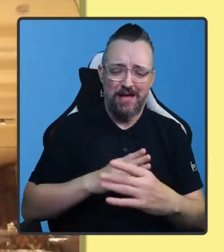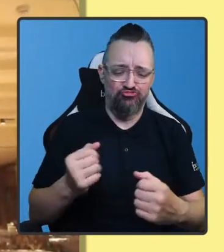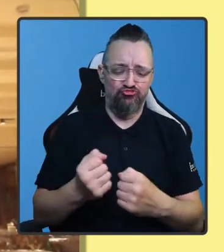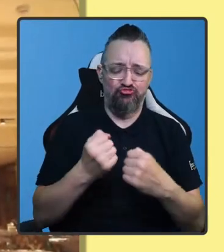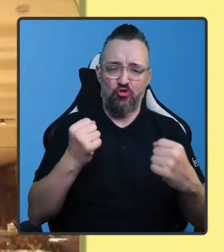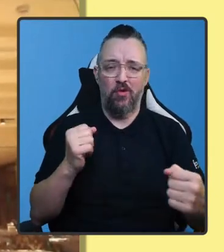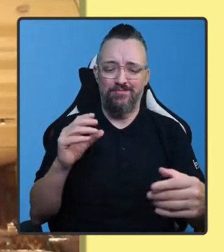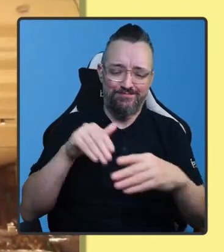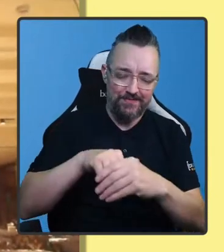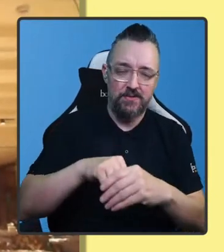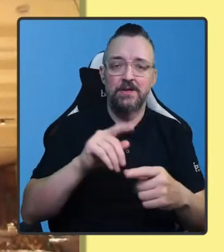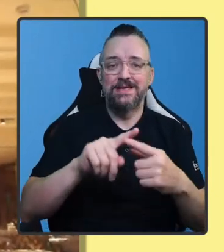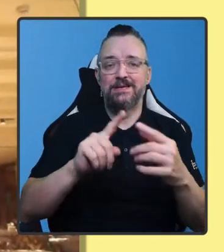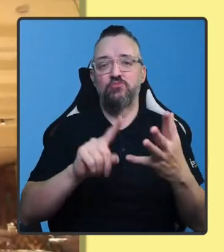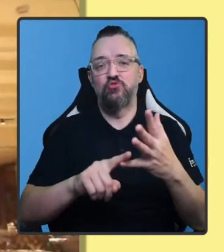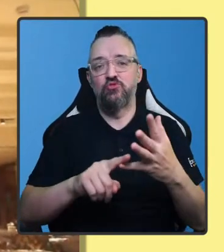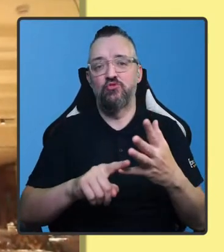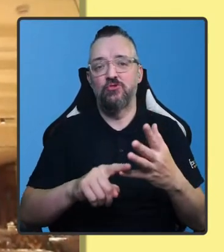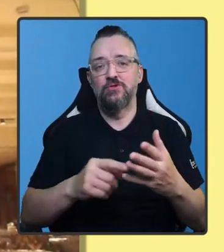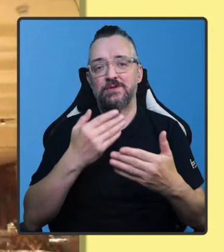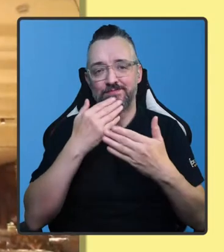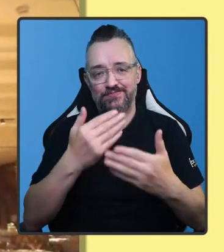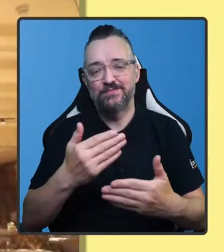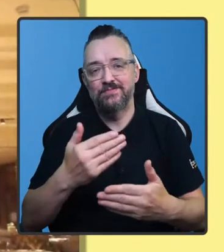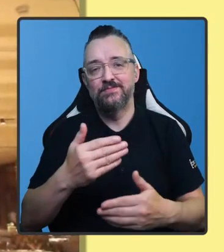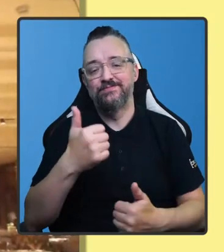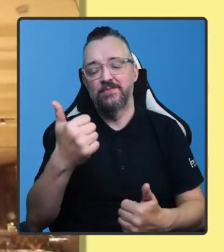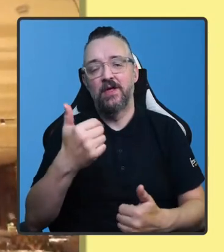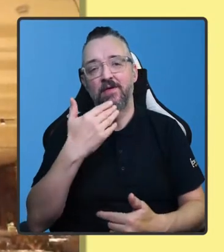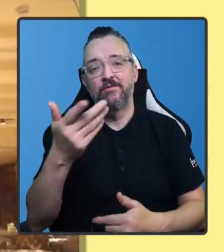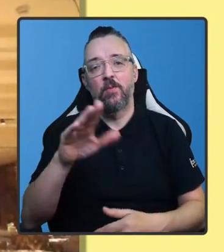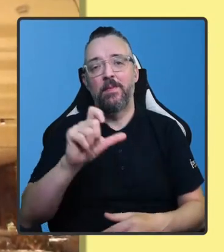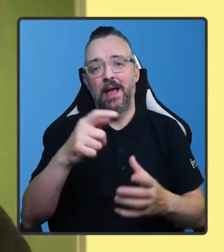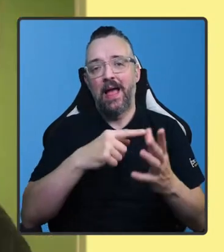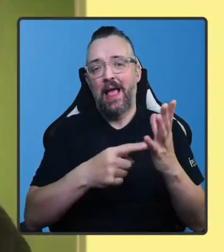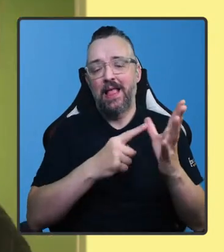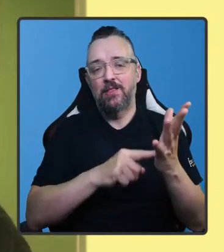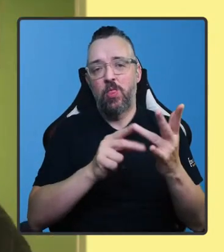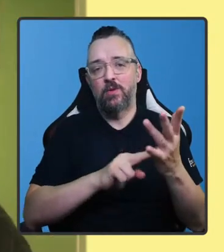Union. Soar Alba and Visca Catalunya. Thank you very much.